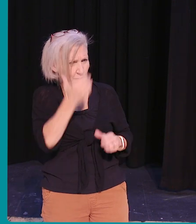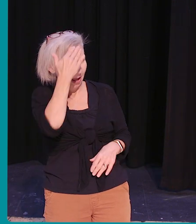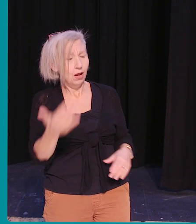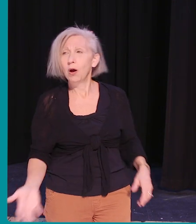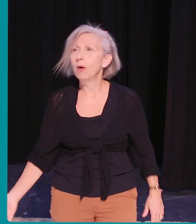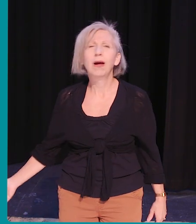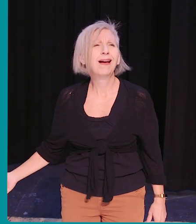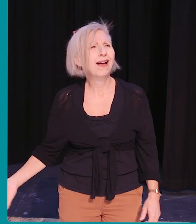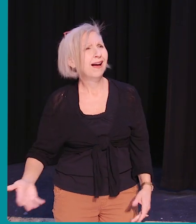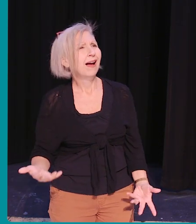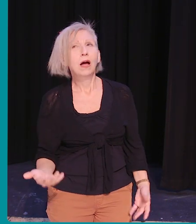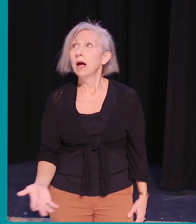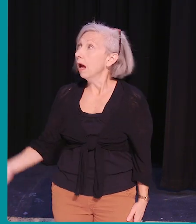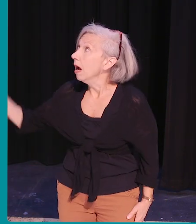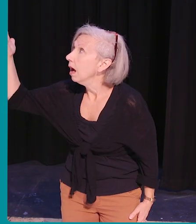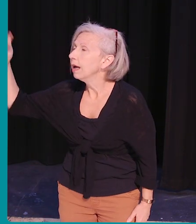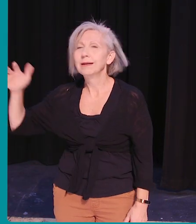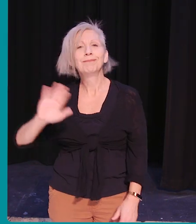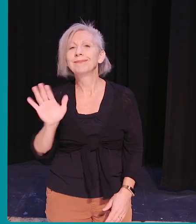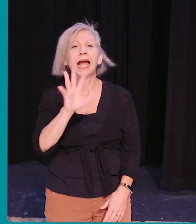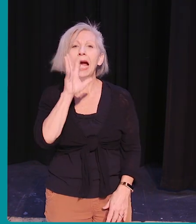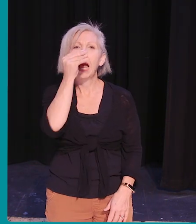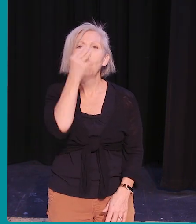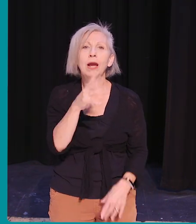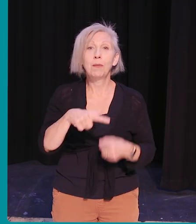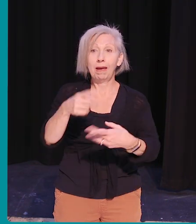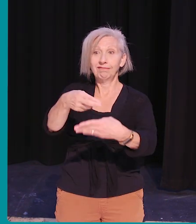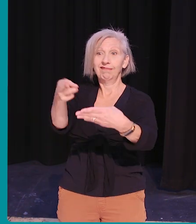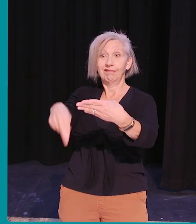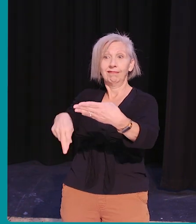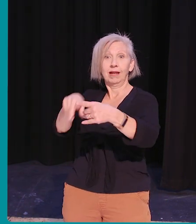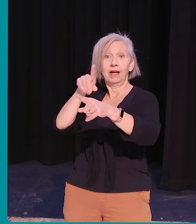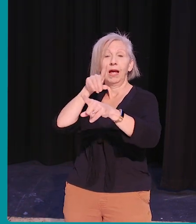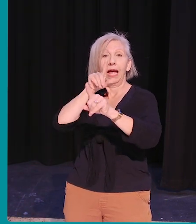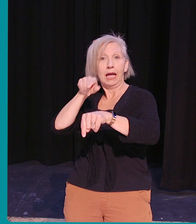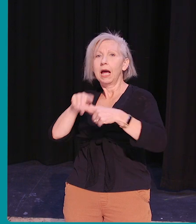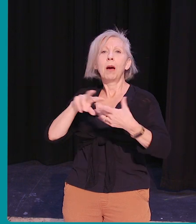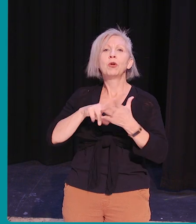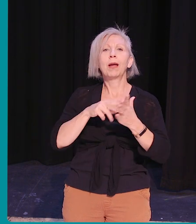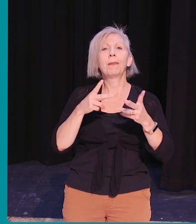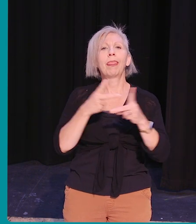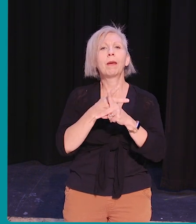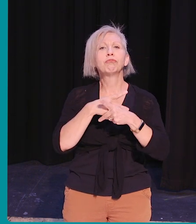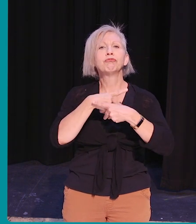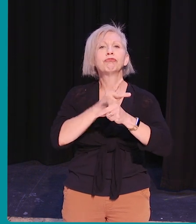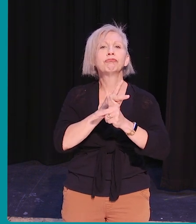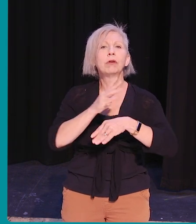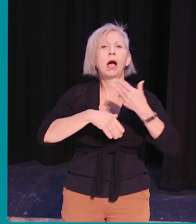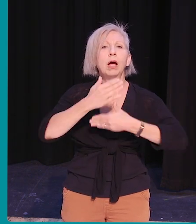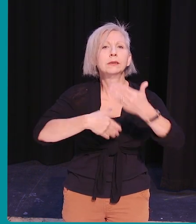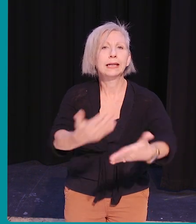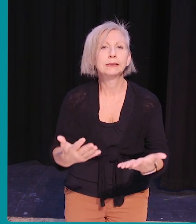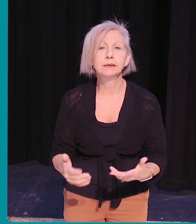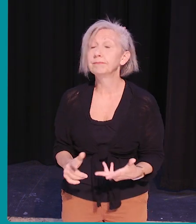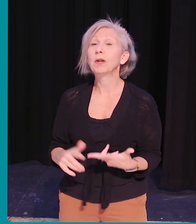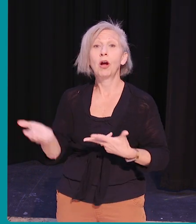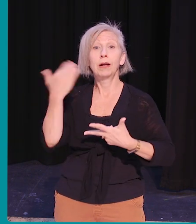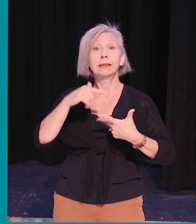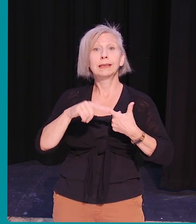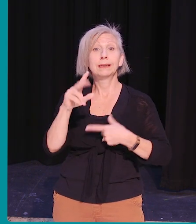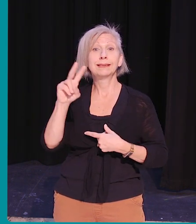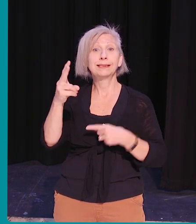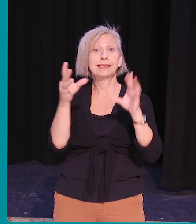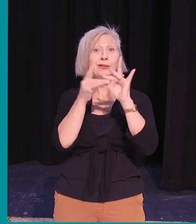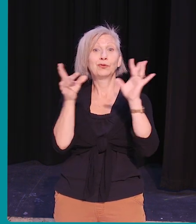Okay? Story number 2 is about frogs. This is Lake Titicaca in Peru. It's a high-altitude lake. It's